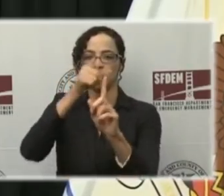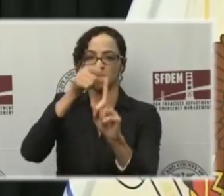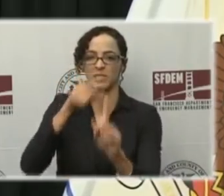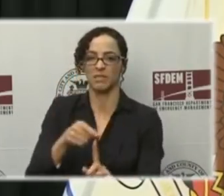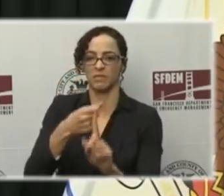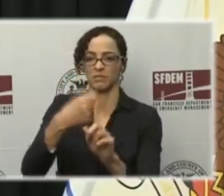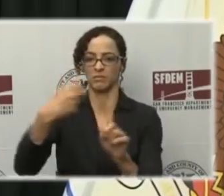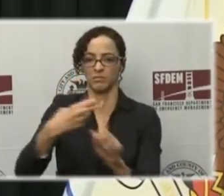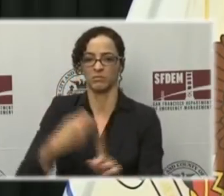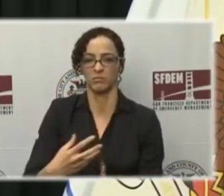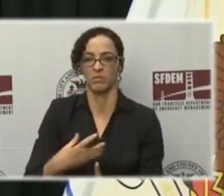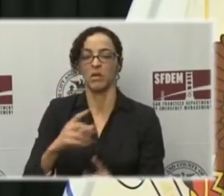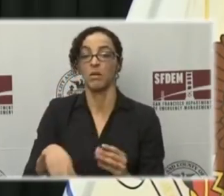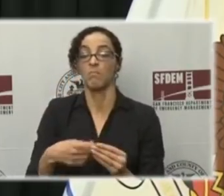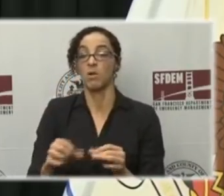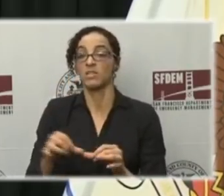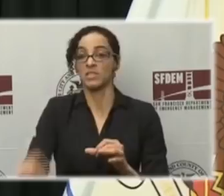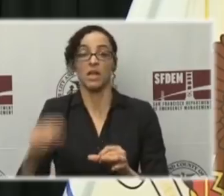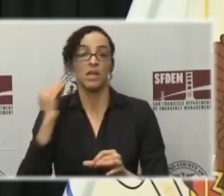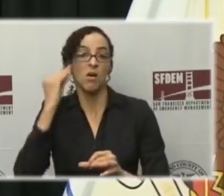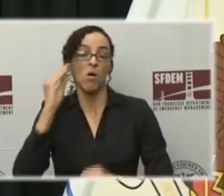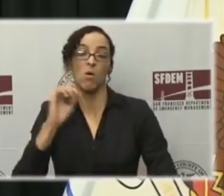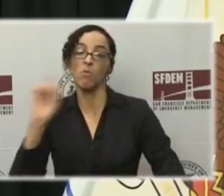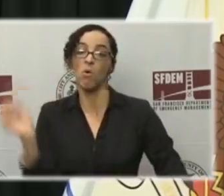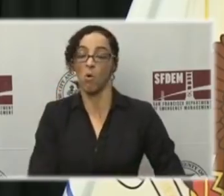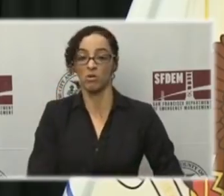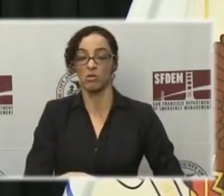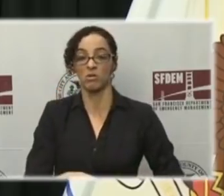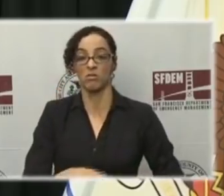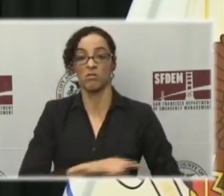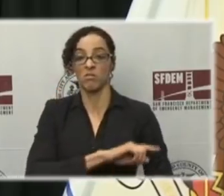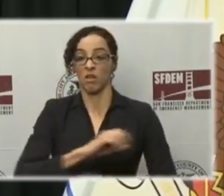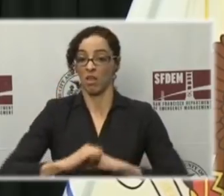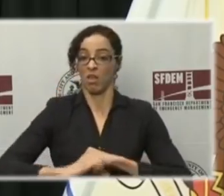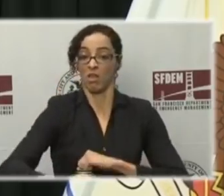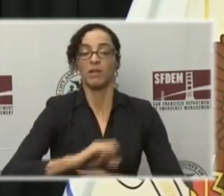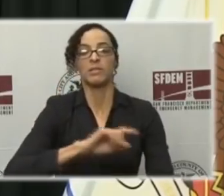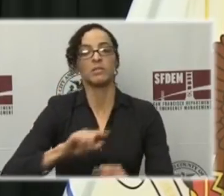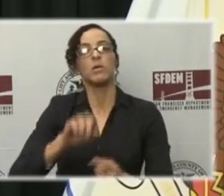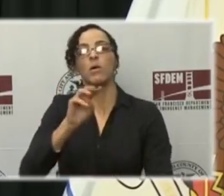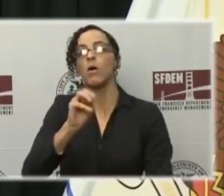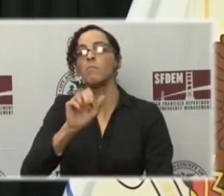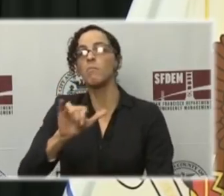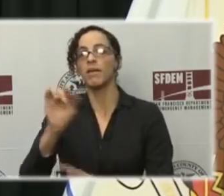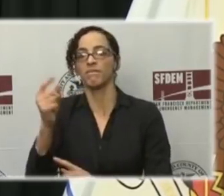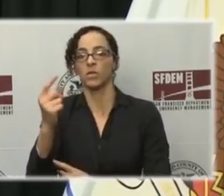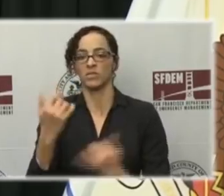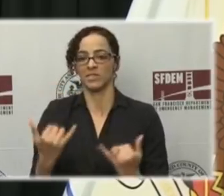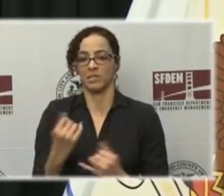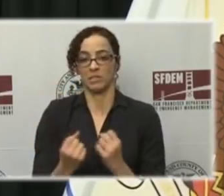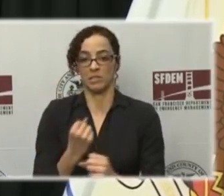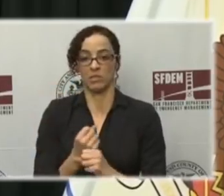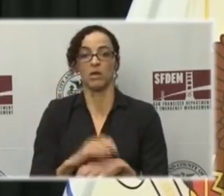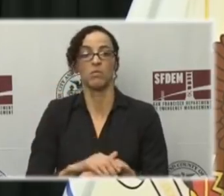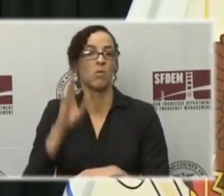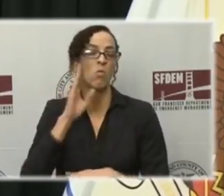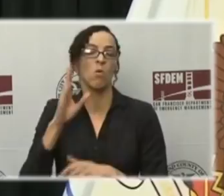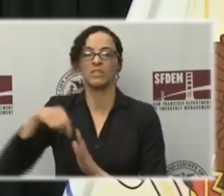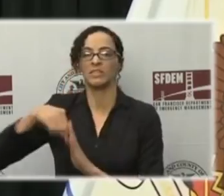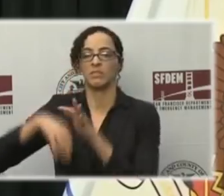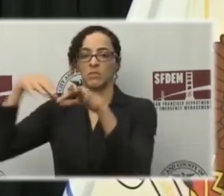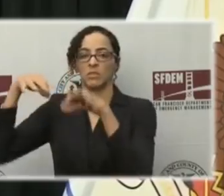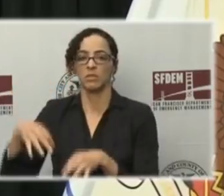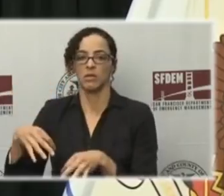stay-at-home order until May 1st of this year. And more details are to come on that, but for the